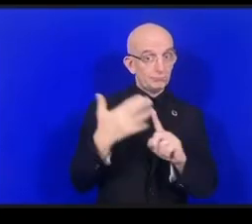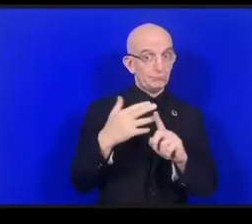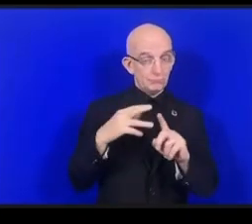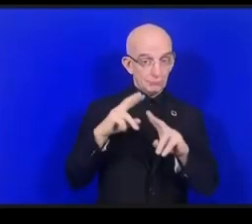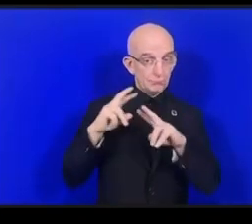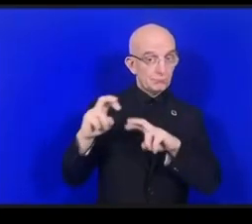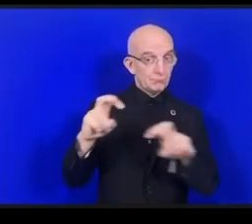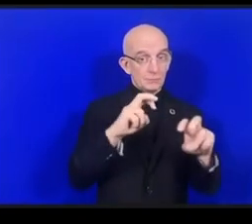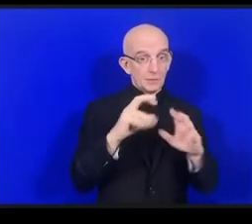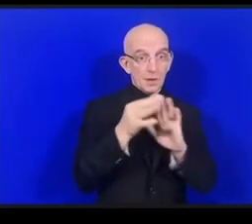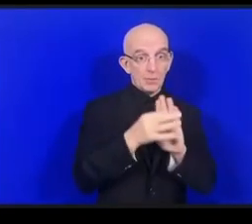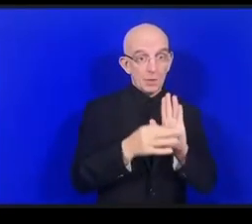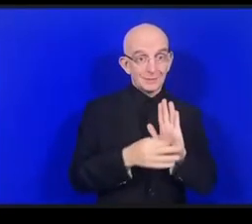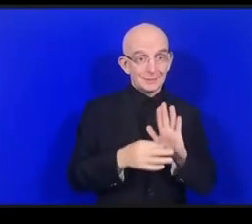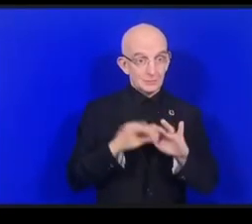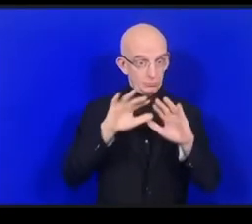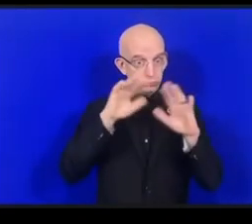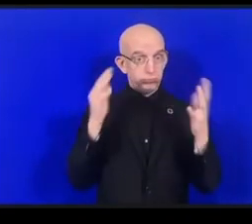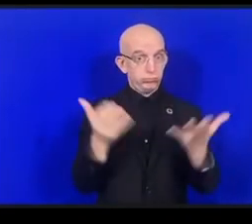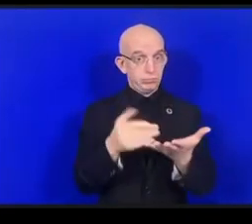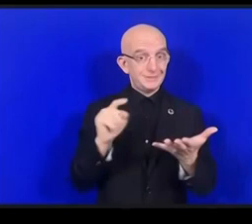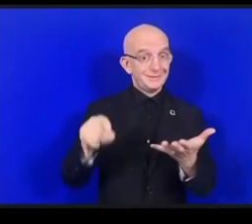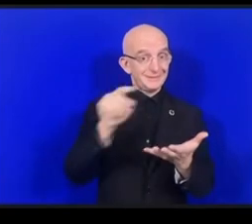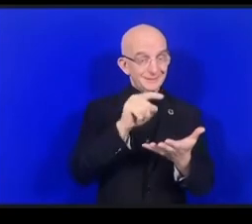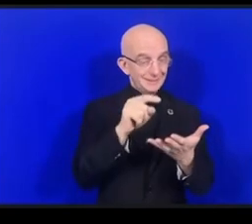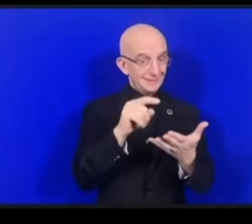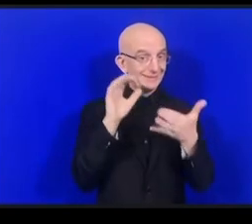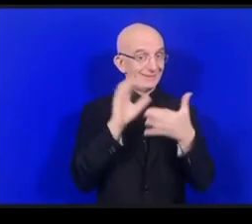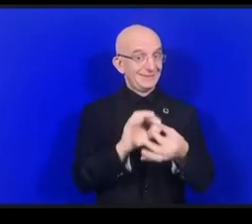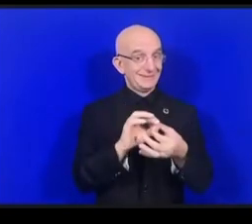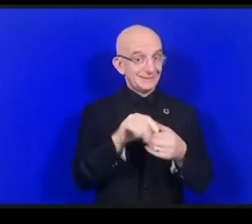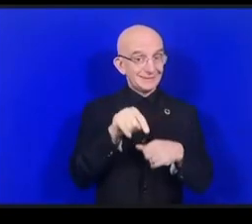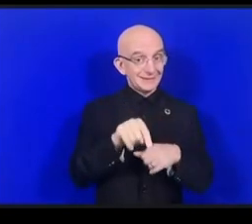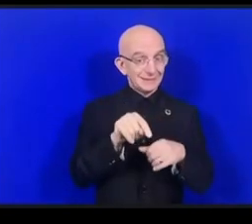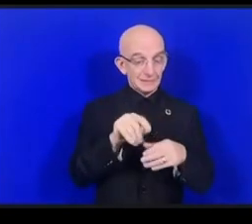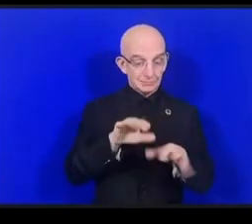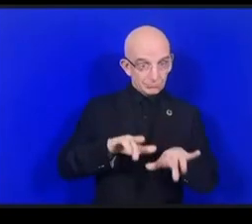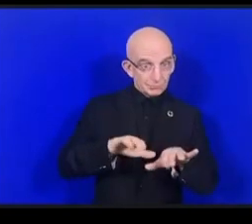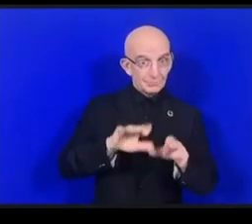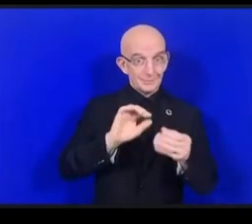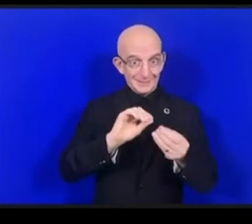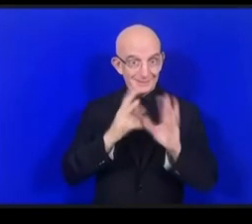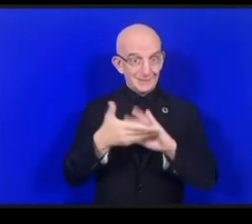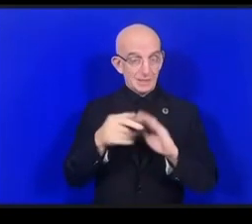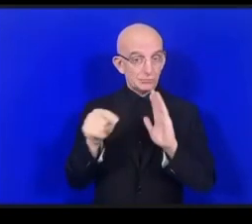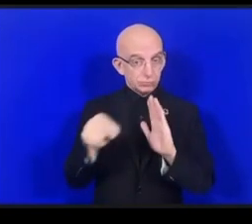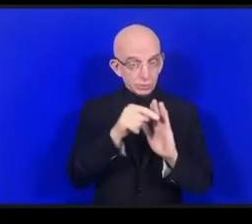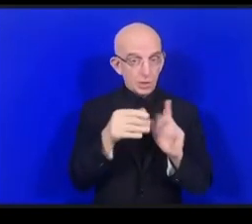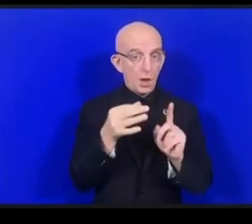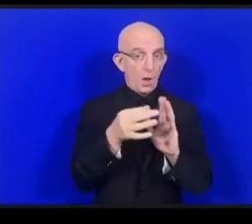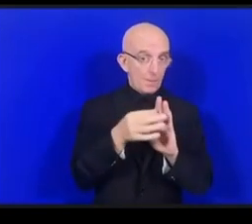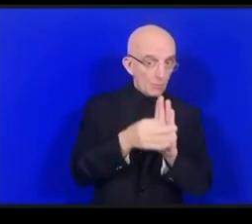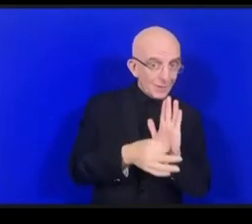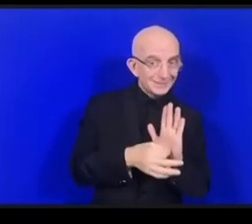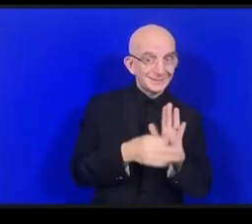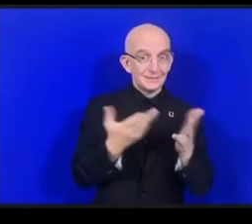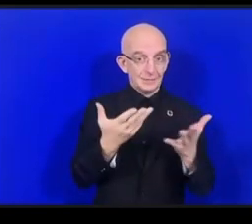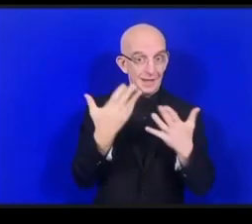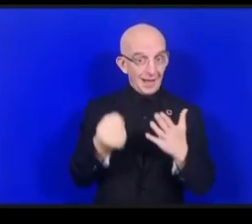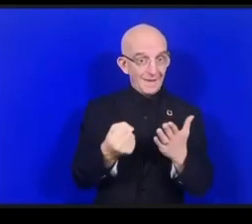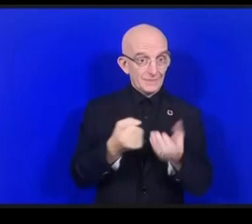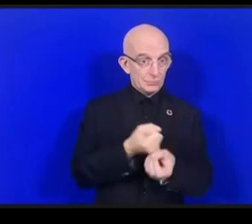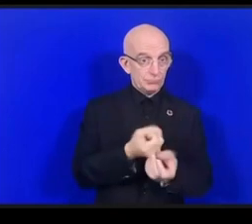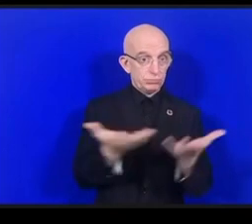policy provisions with regard and practices with regard to standards. and that will be the basis for further work